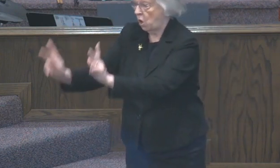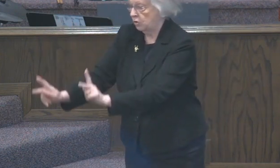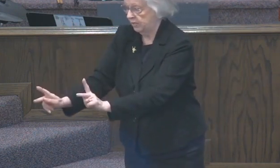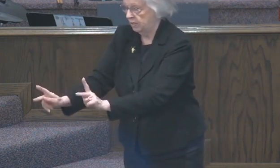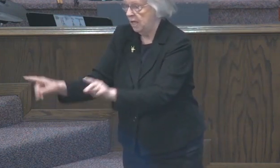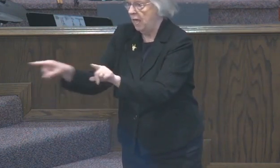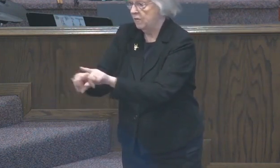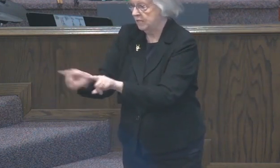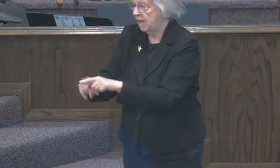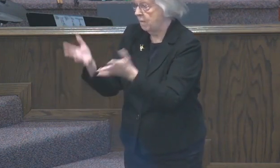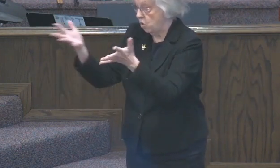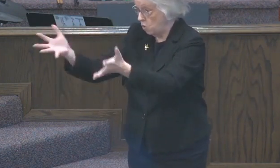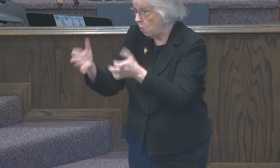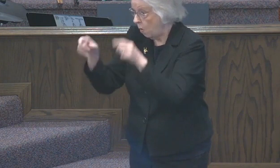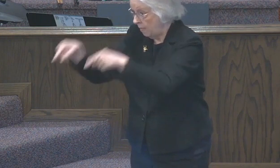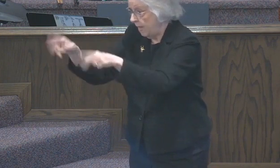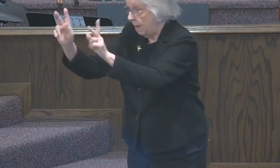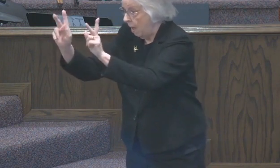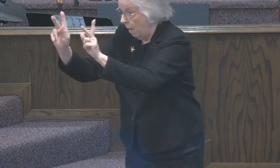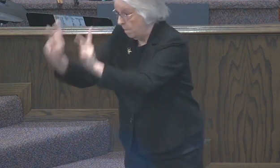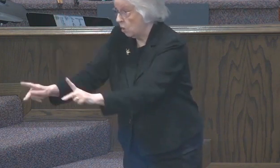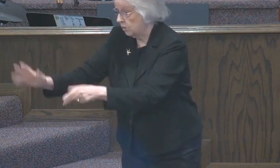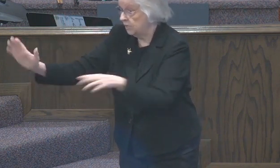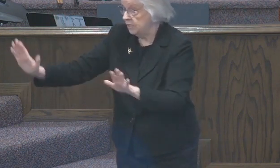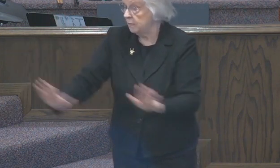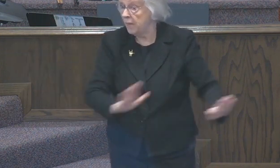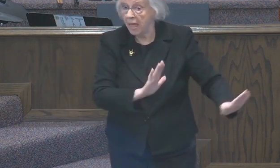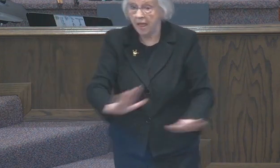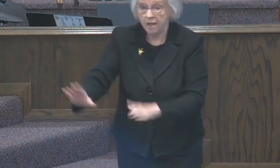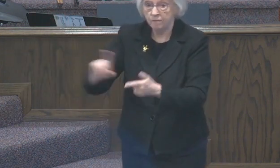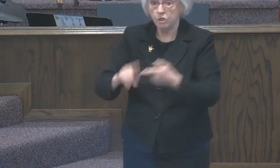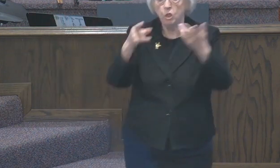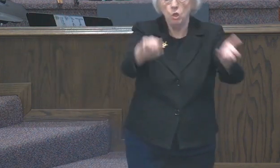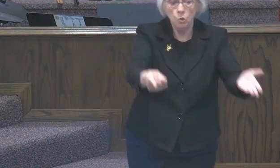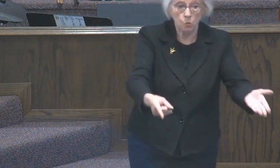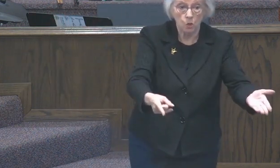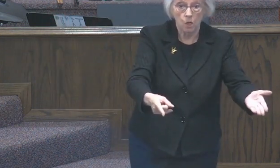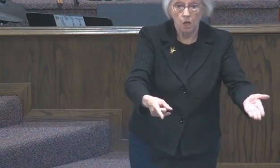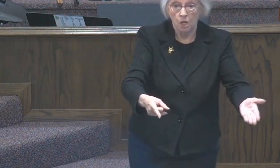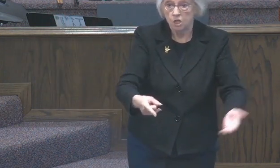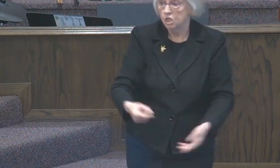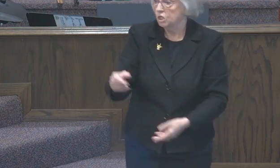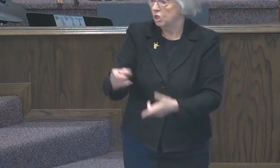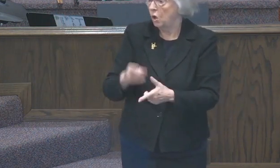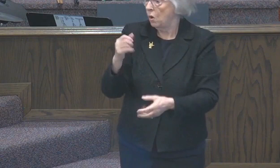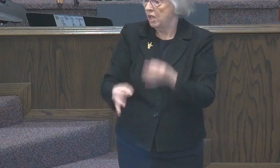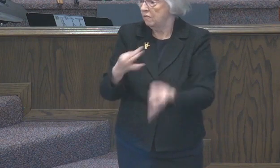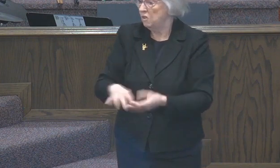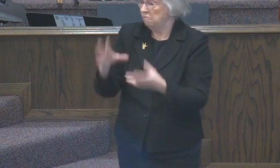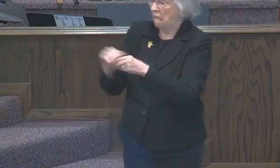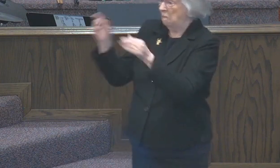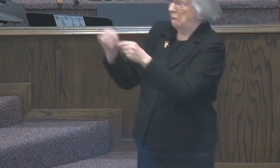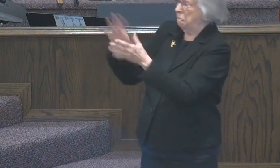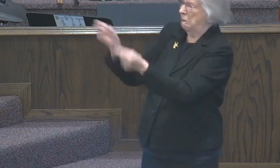brother's eye, do what you wish to be done to you. And this is often turned around. It's often